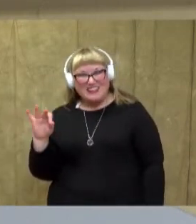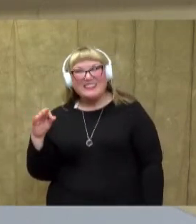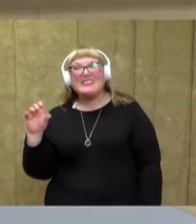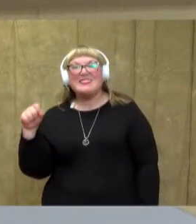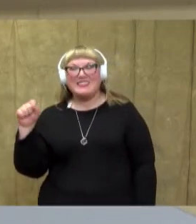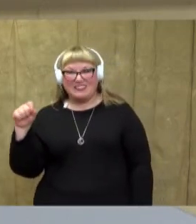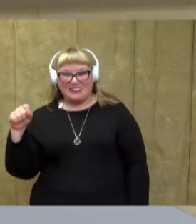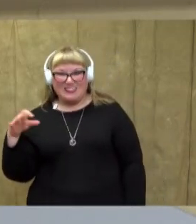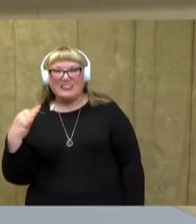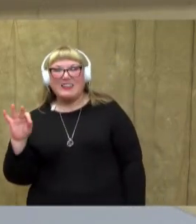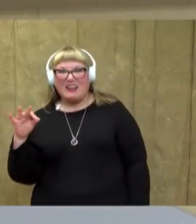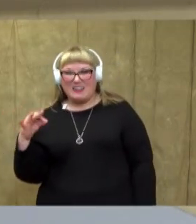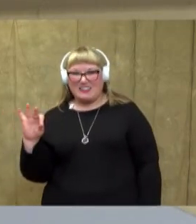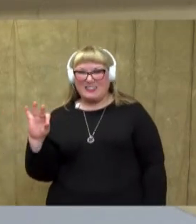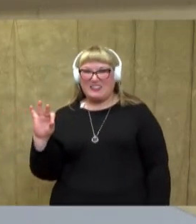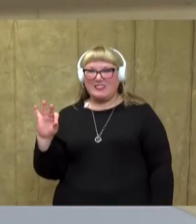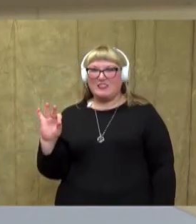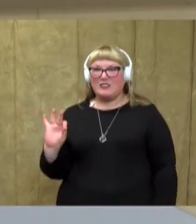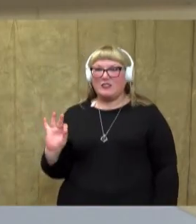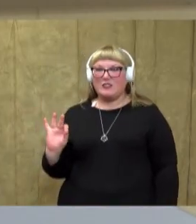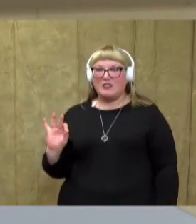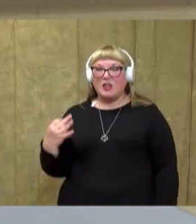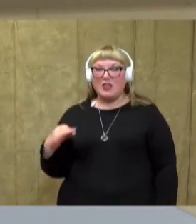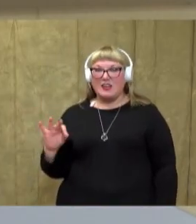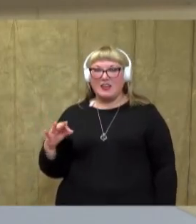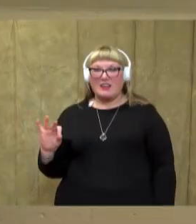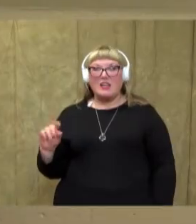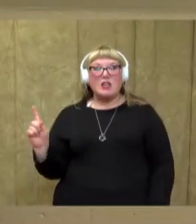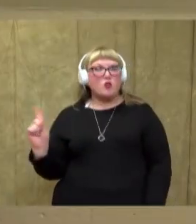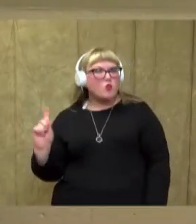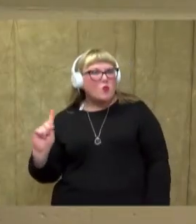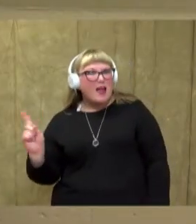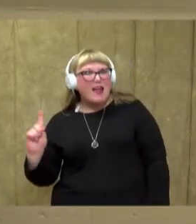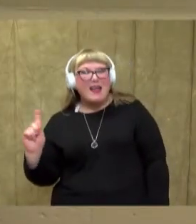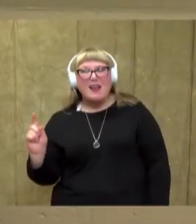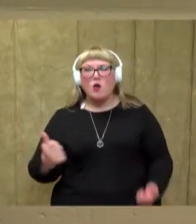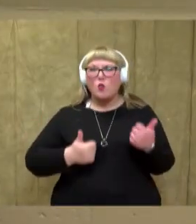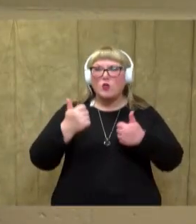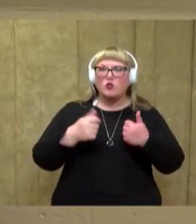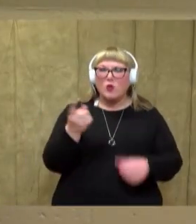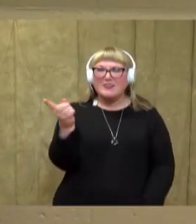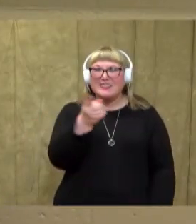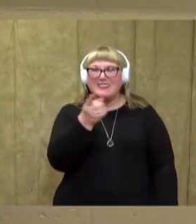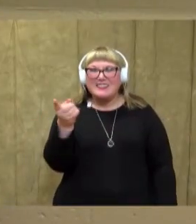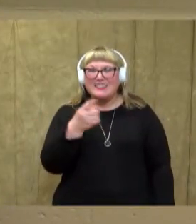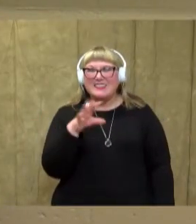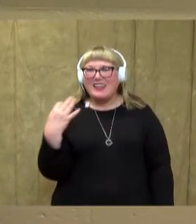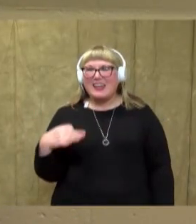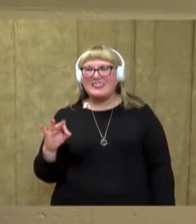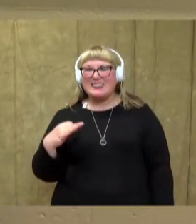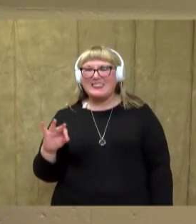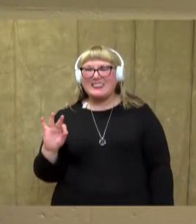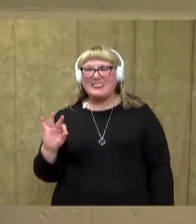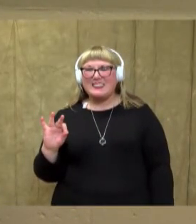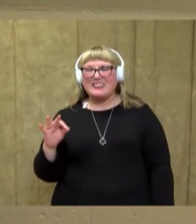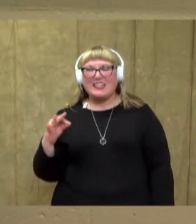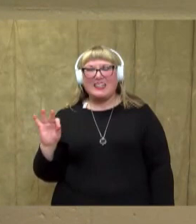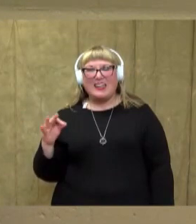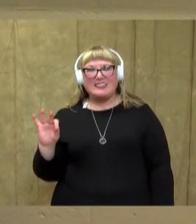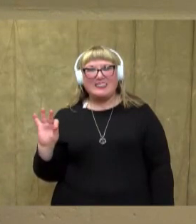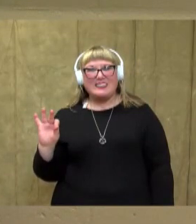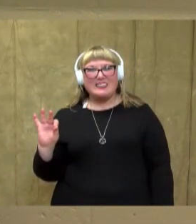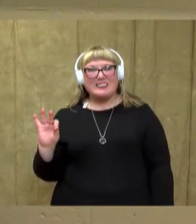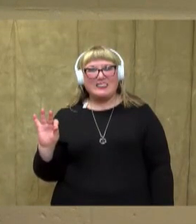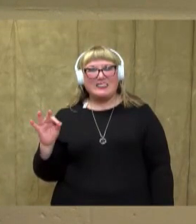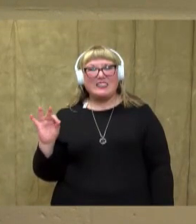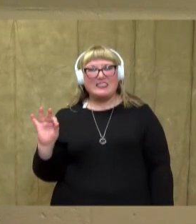19. Where could my 19 be? It's one of these numbers, I think. Which one do you